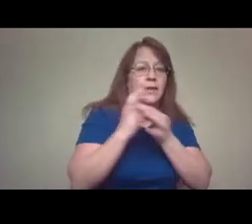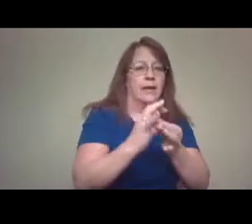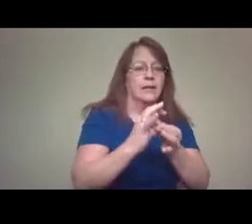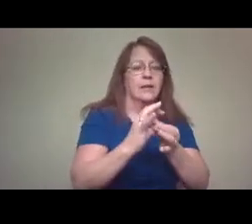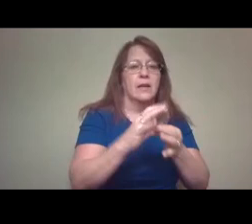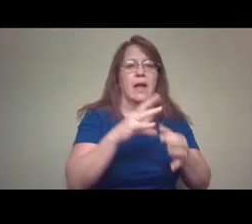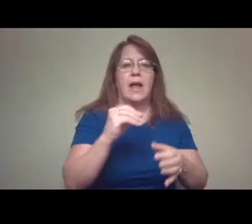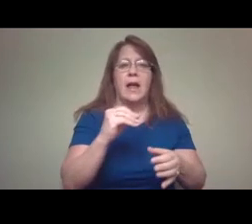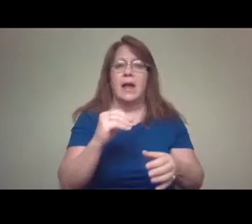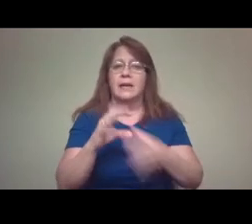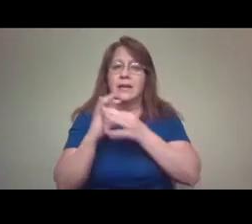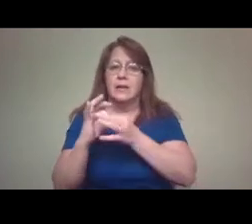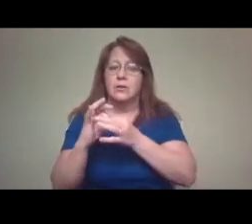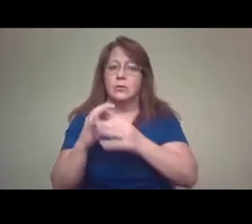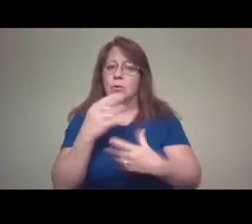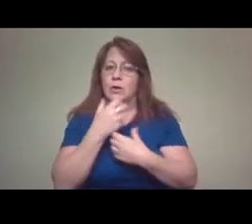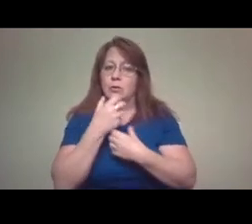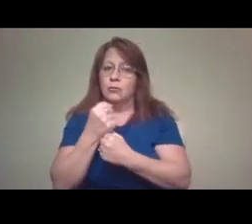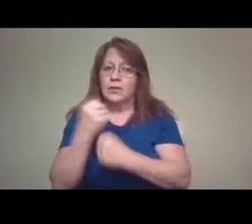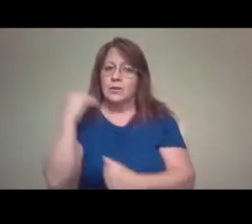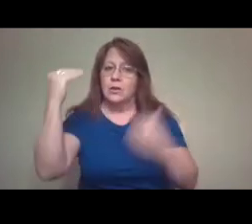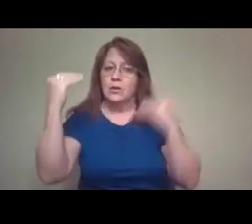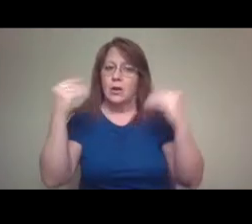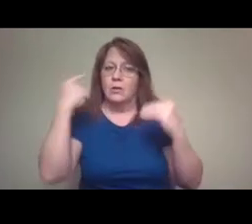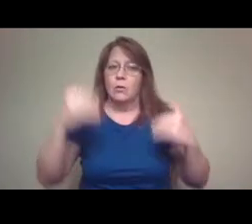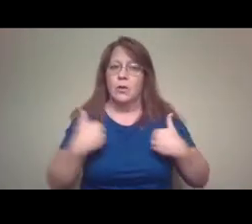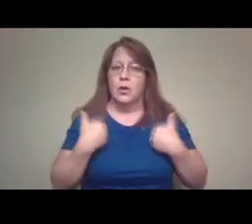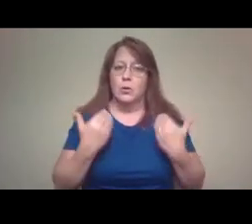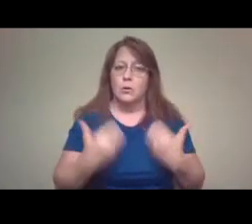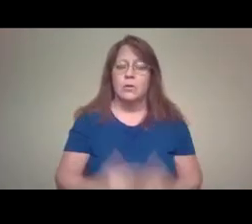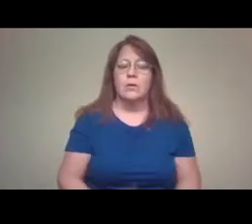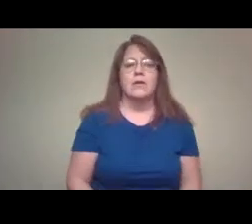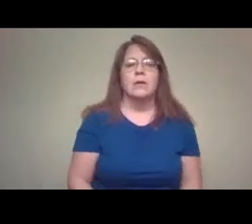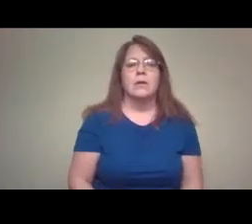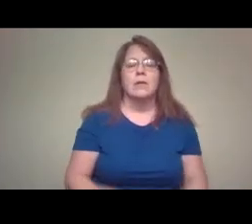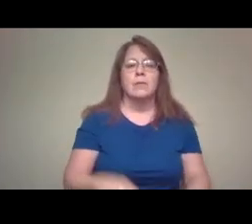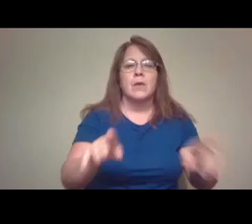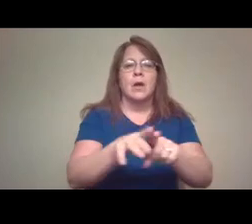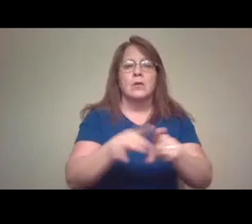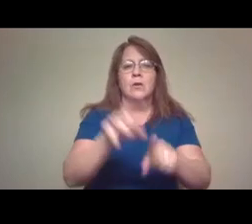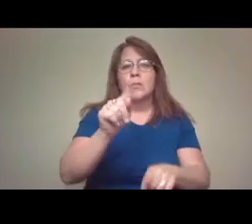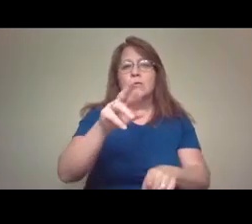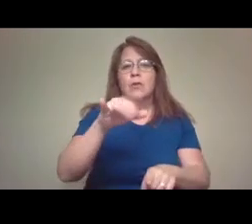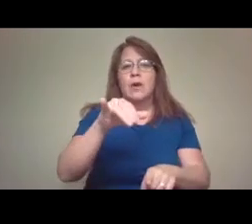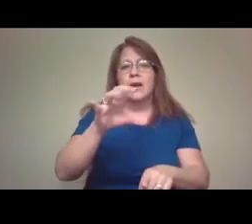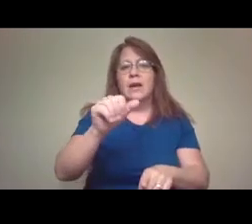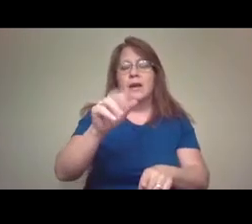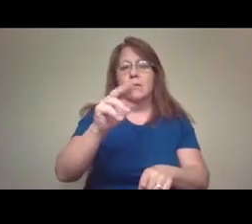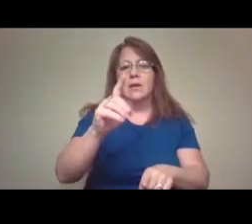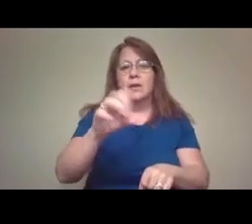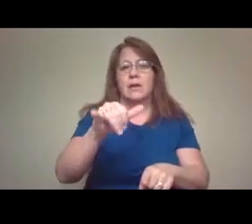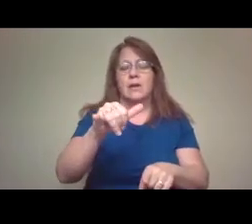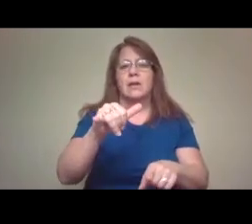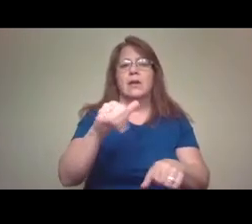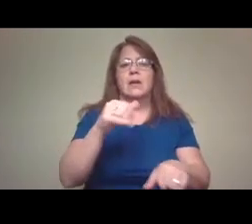trusted adult for the youth and adolescent population. Tri-County also works to engage with young people in Adams County